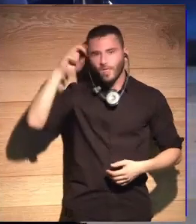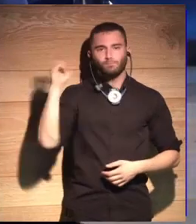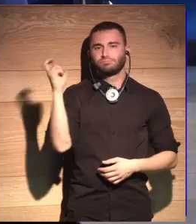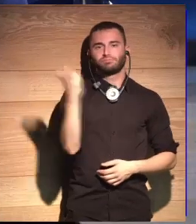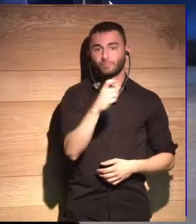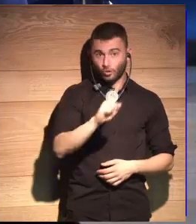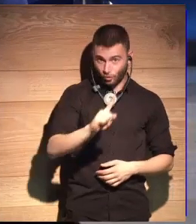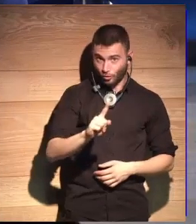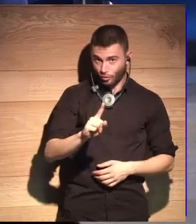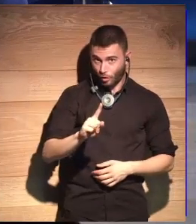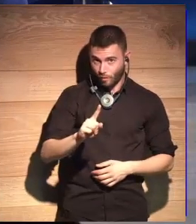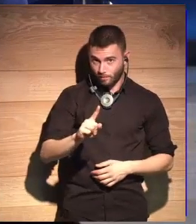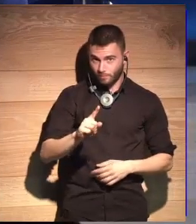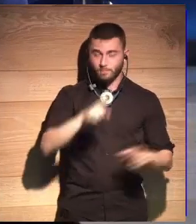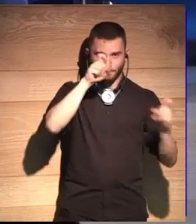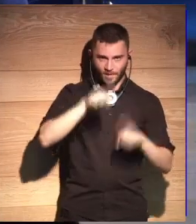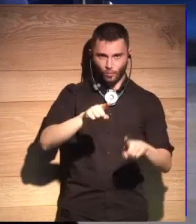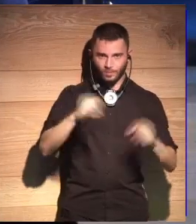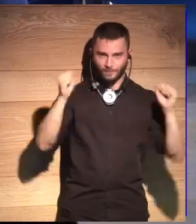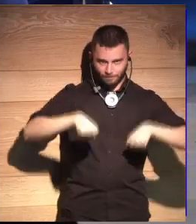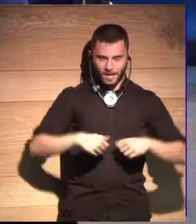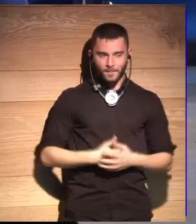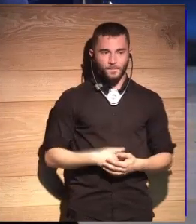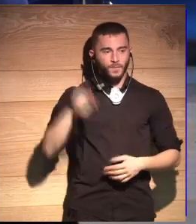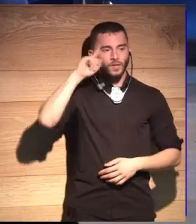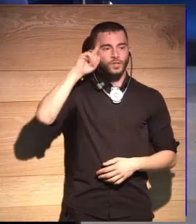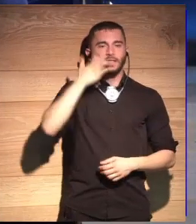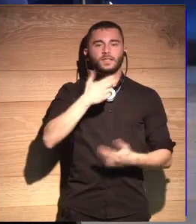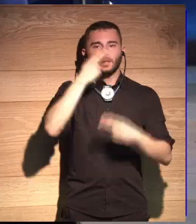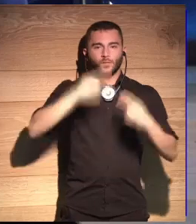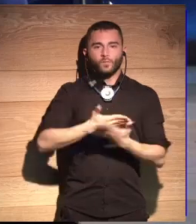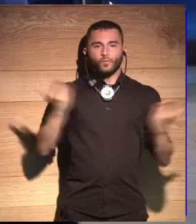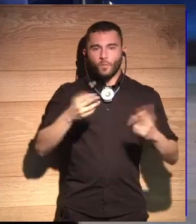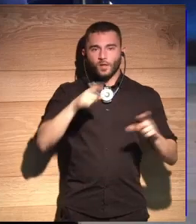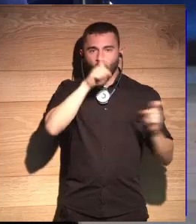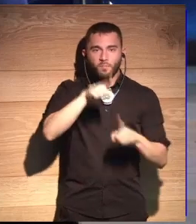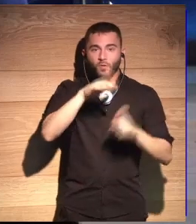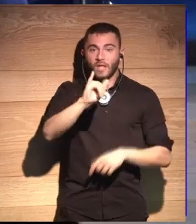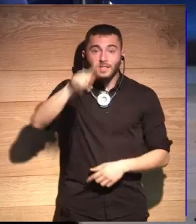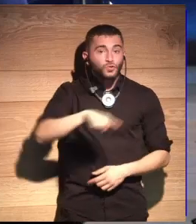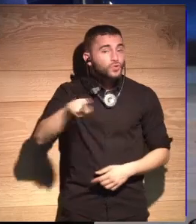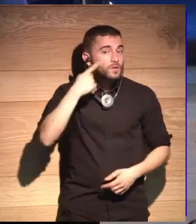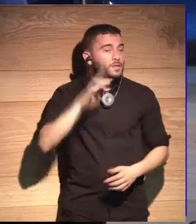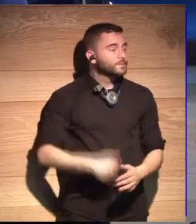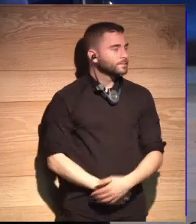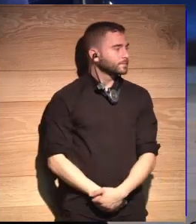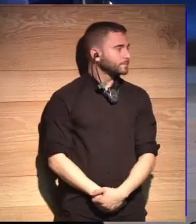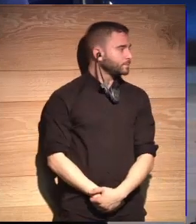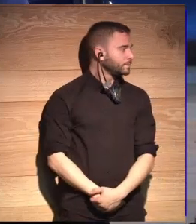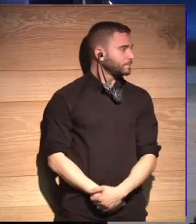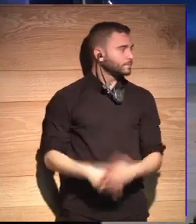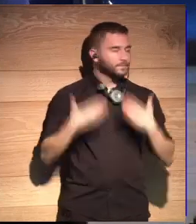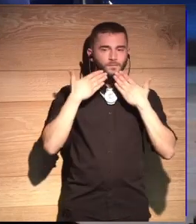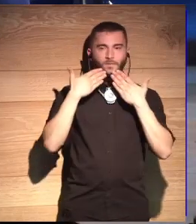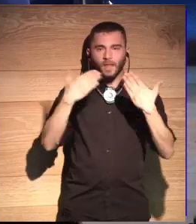philosophical reflections and discourses. Please, just concise questions. Are there any questions? Otherwise, I can make my